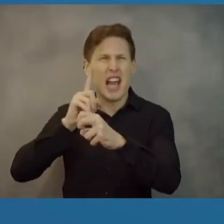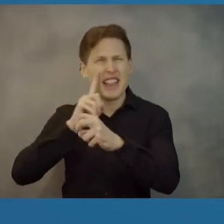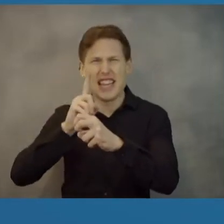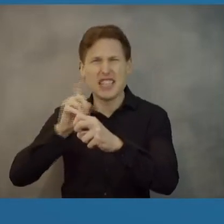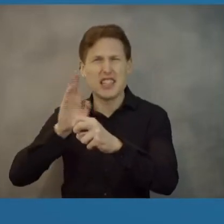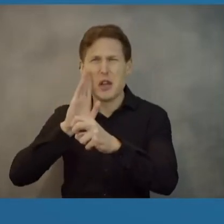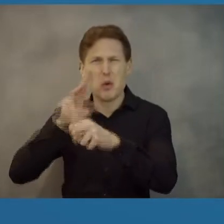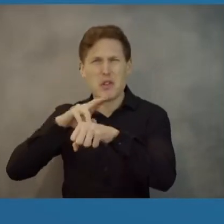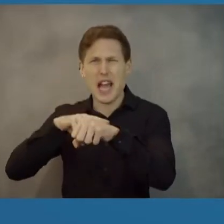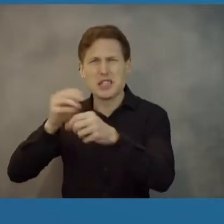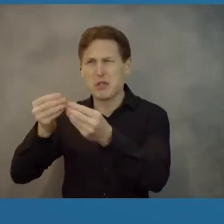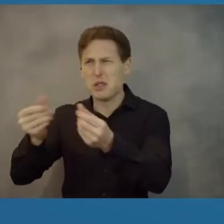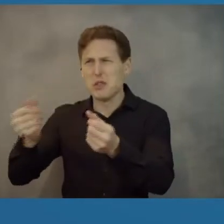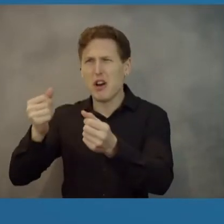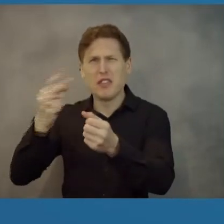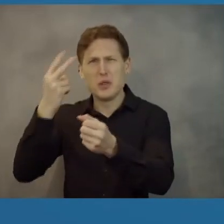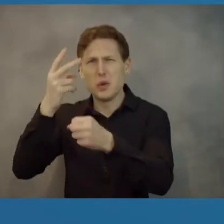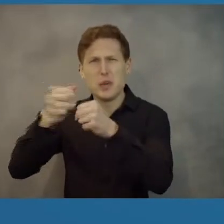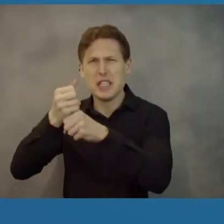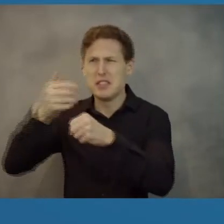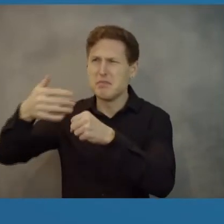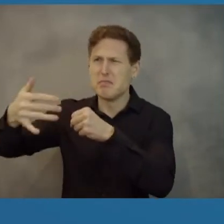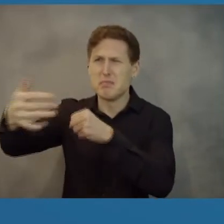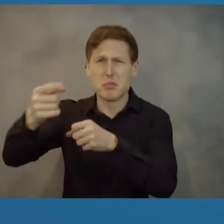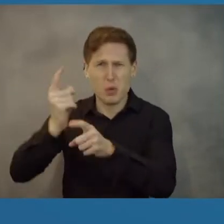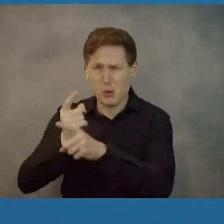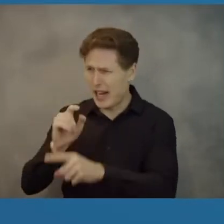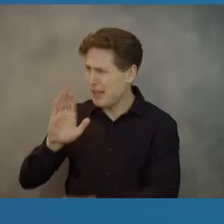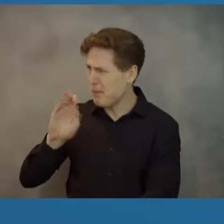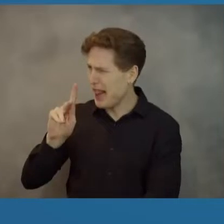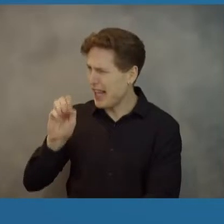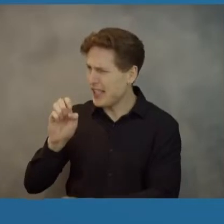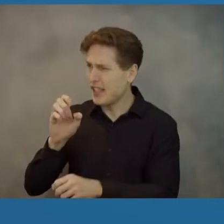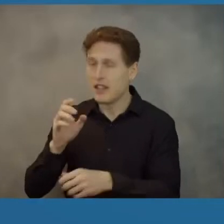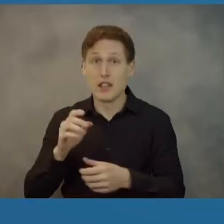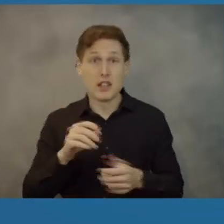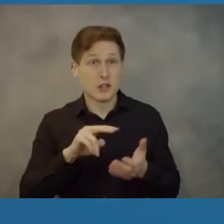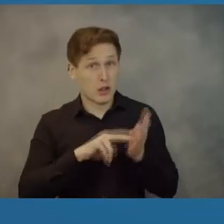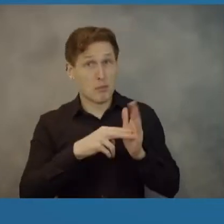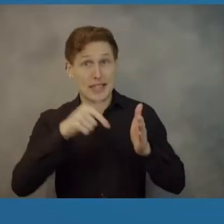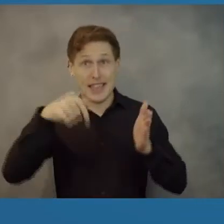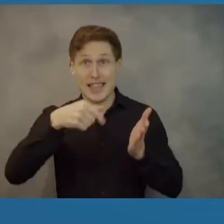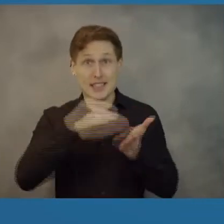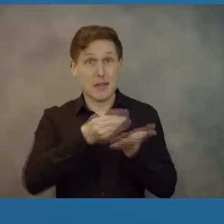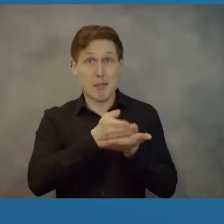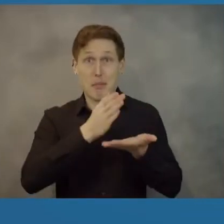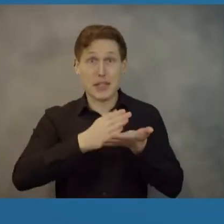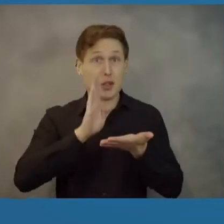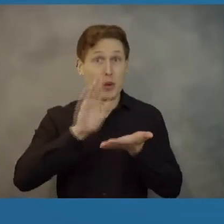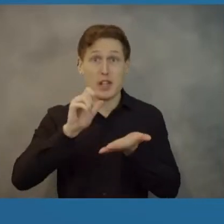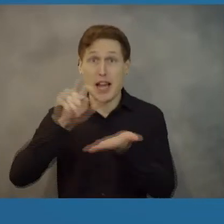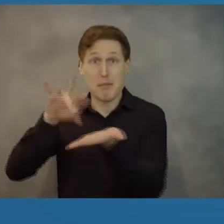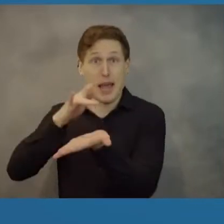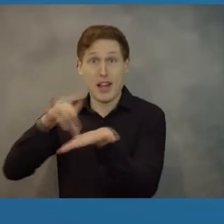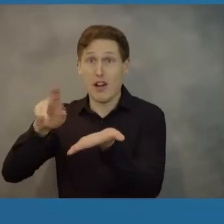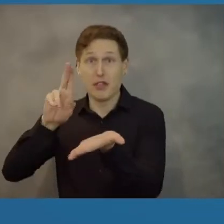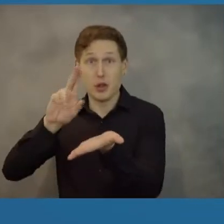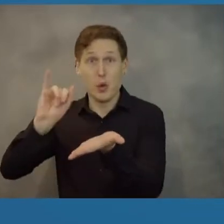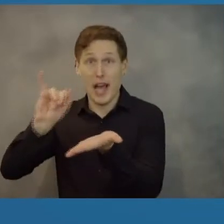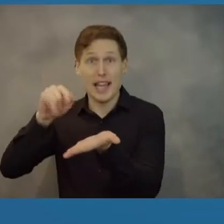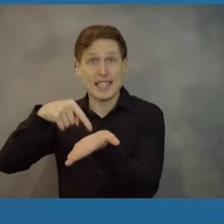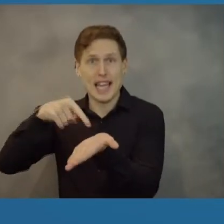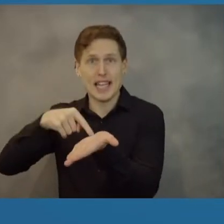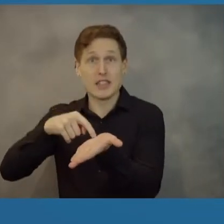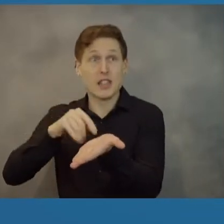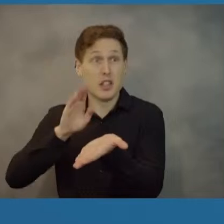paid off. Is that right, Blake? That's correct. Okay. So the budget will not pay off the UI debt? No. Will it pay the interest, though, the annual interest